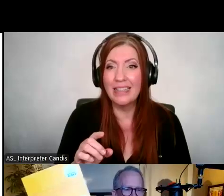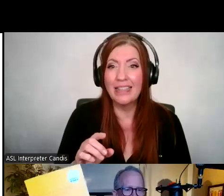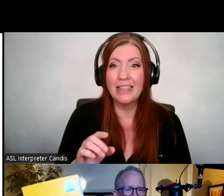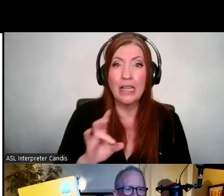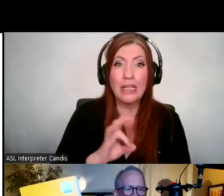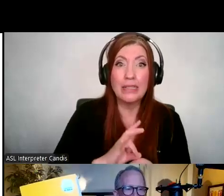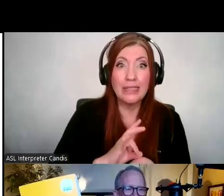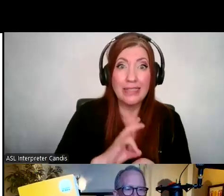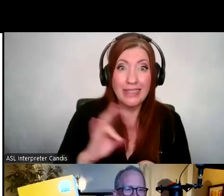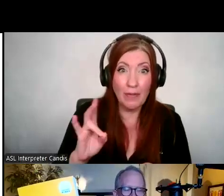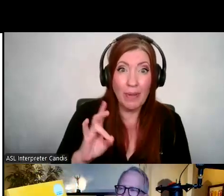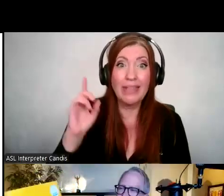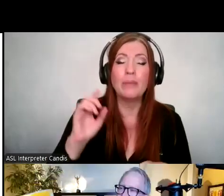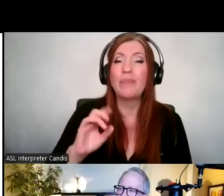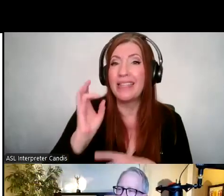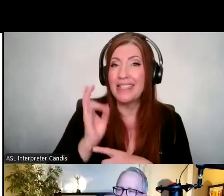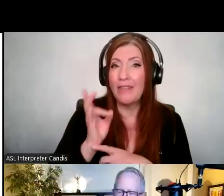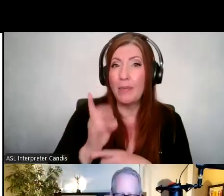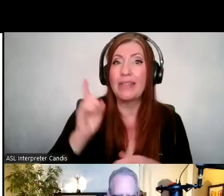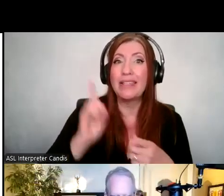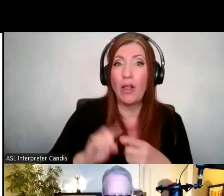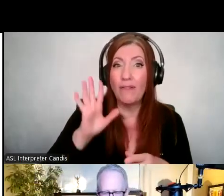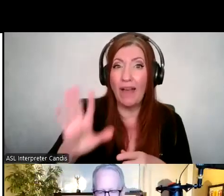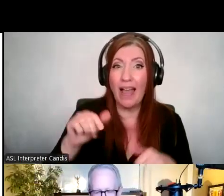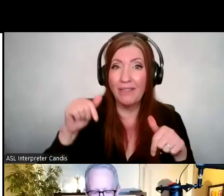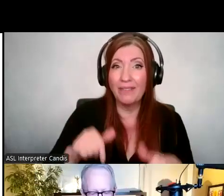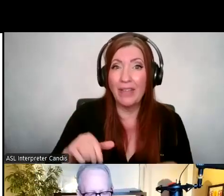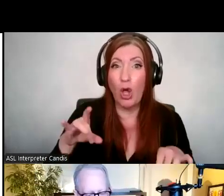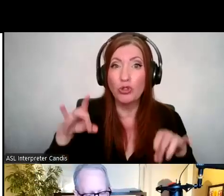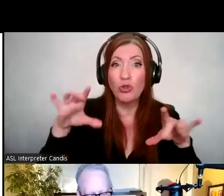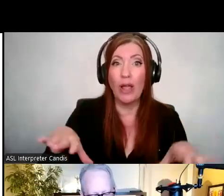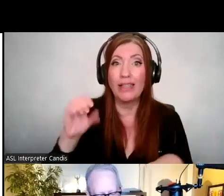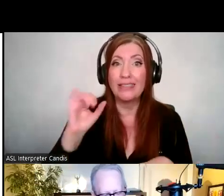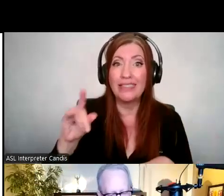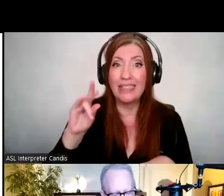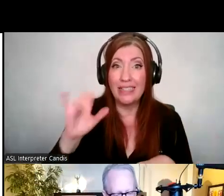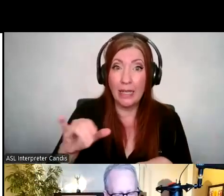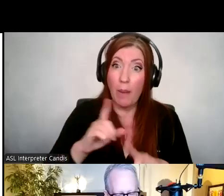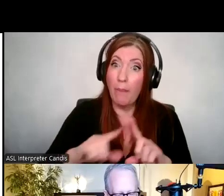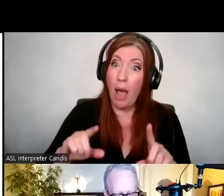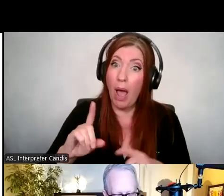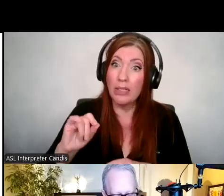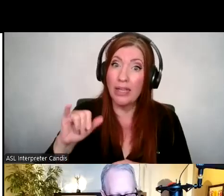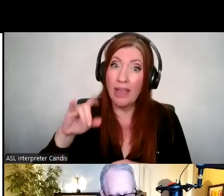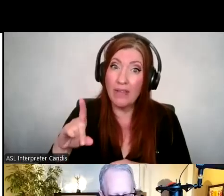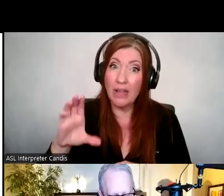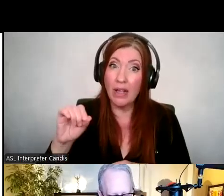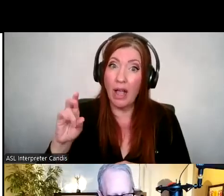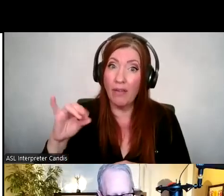7 minutes to 5 a.m. here in Sydney, Australia. But if David Covington asks you to do something, you can only but say yes.